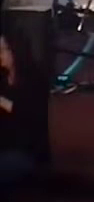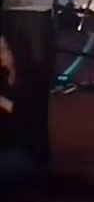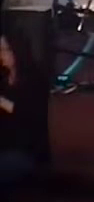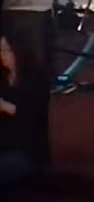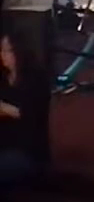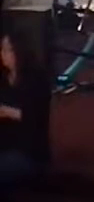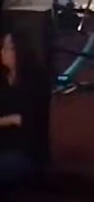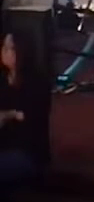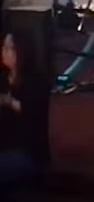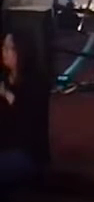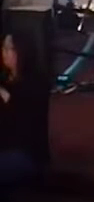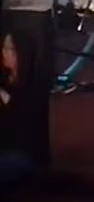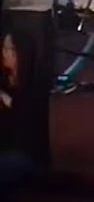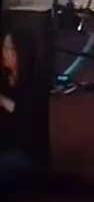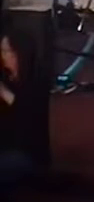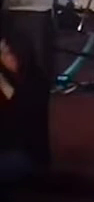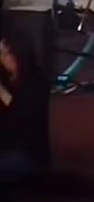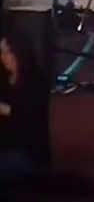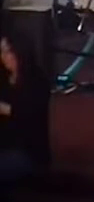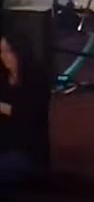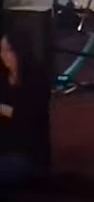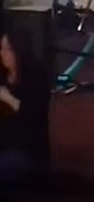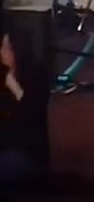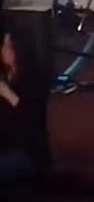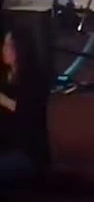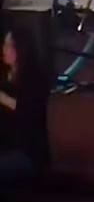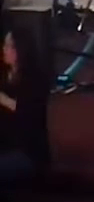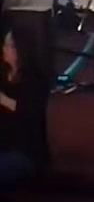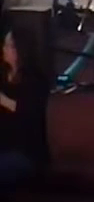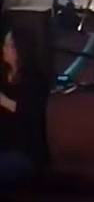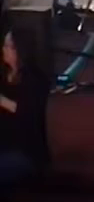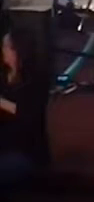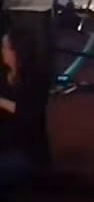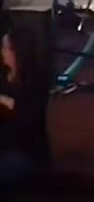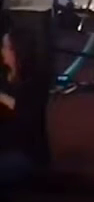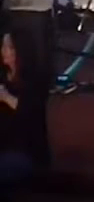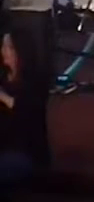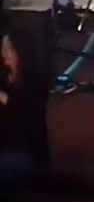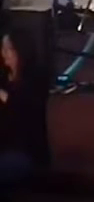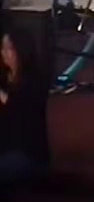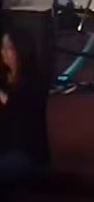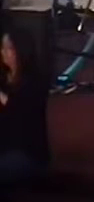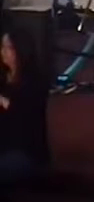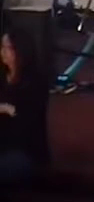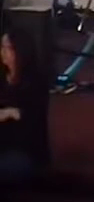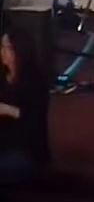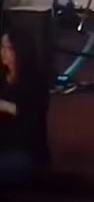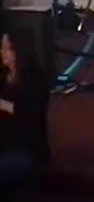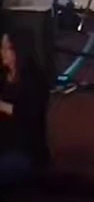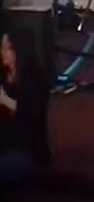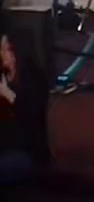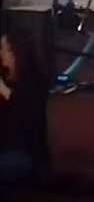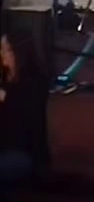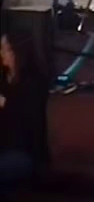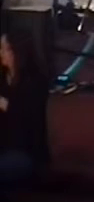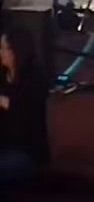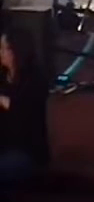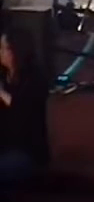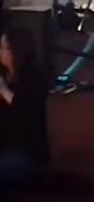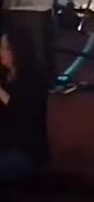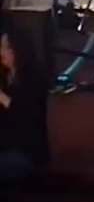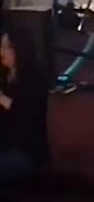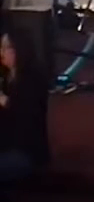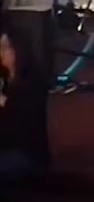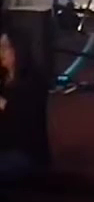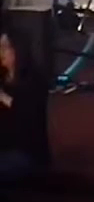down morally obedient, courageous in dealing with conflict, the spiritual leader of the family, a prayer